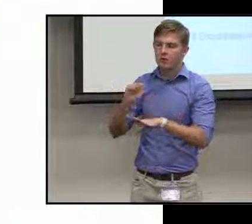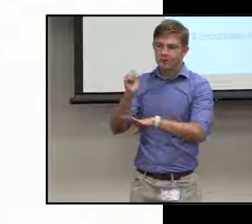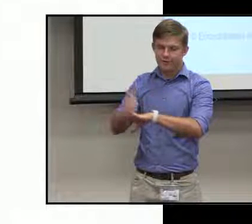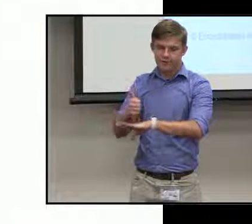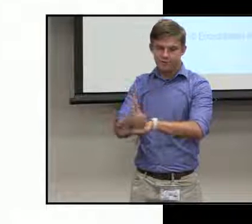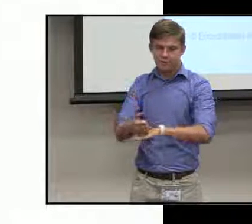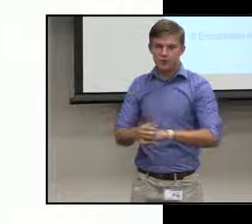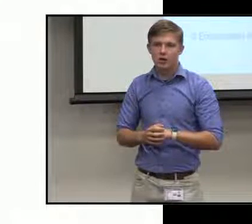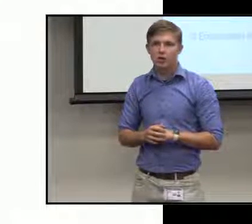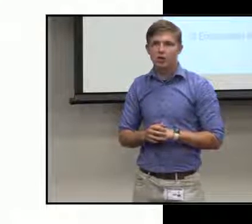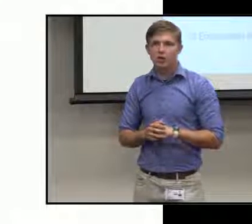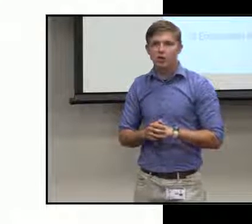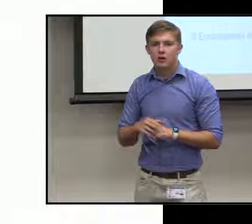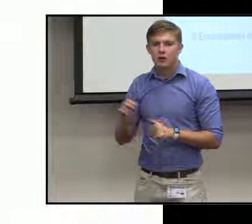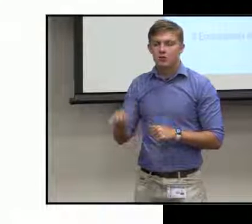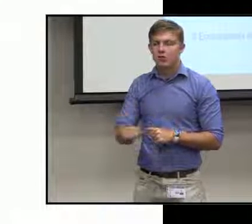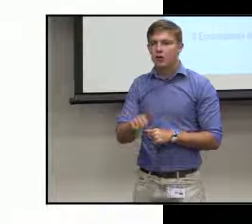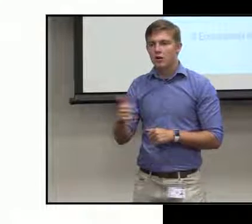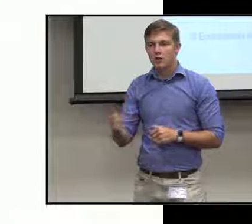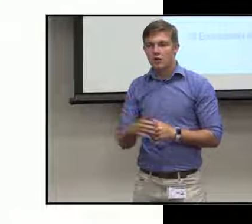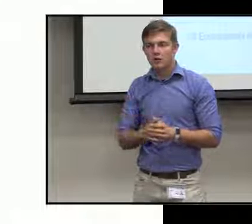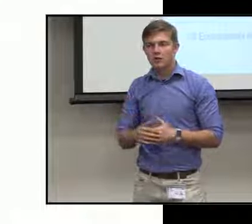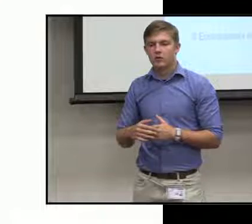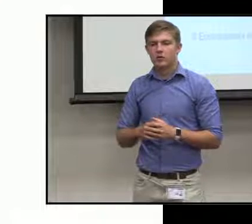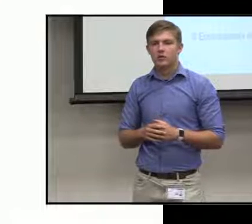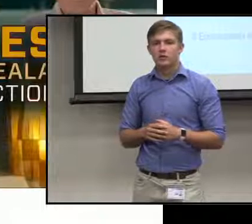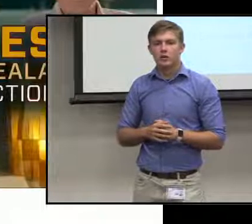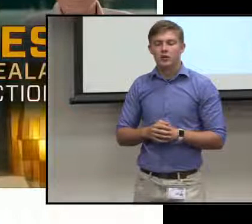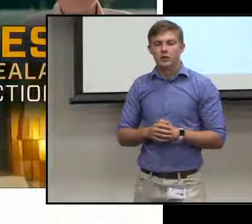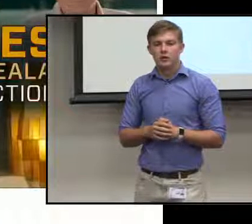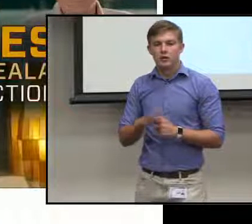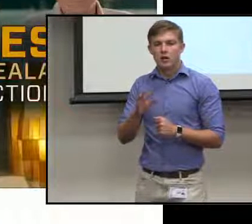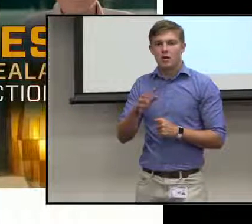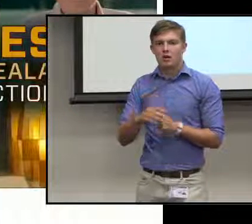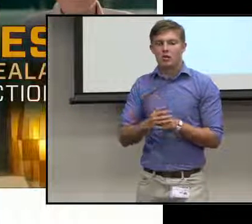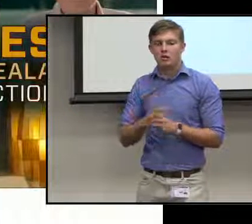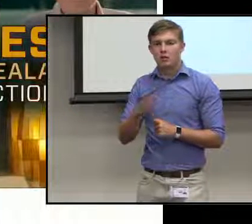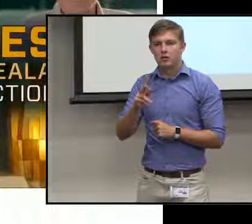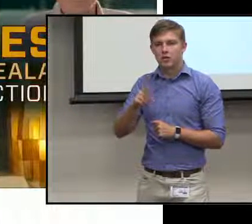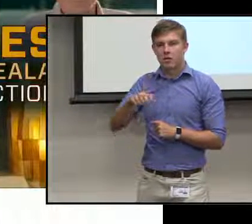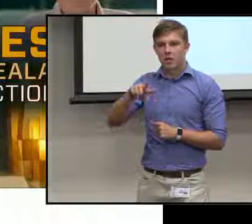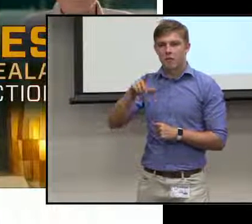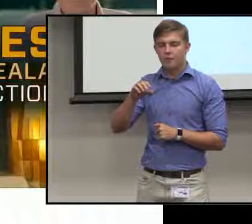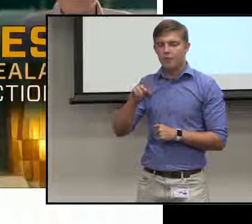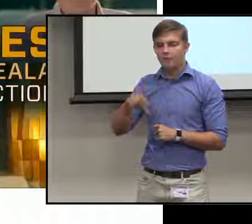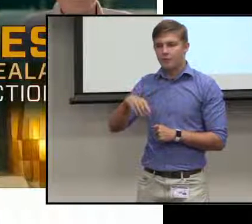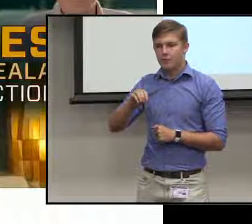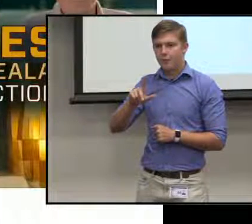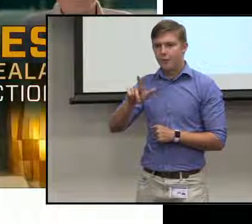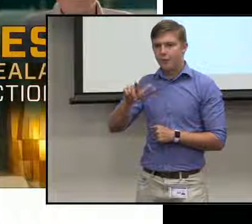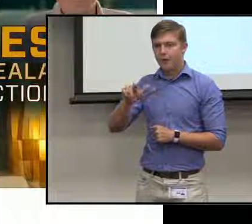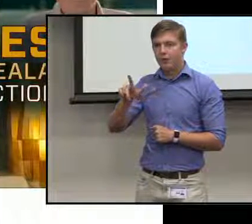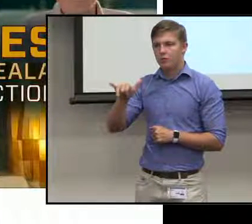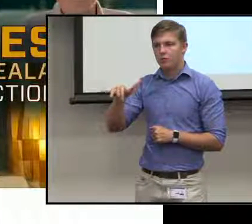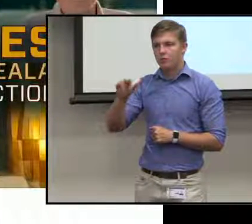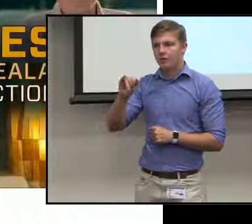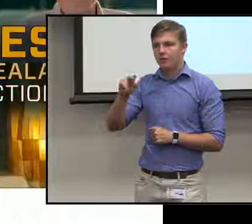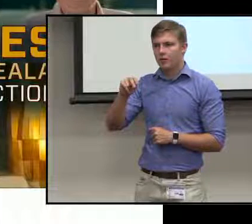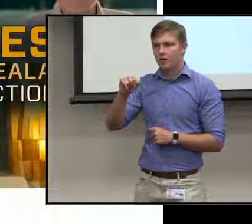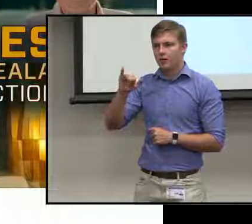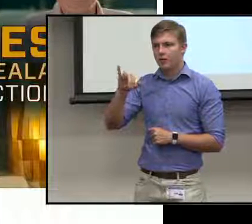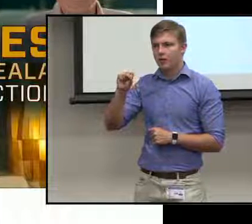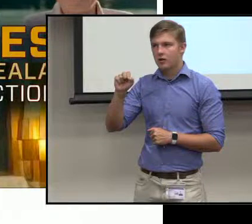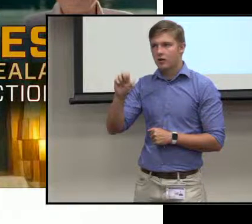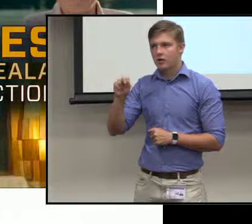other parts, there are two more, that would be the Polynesian islander population. You see a picture here in the middle. And